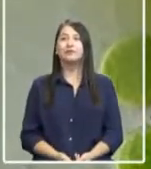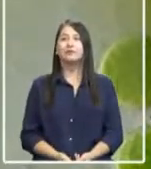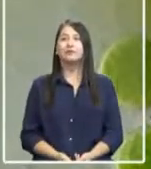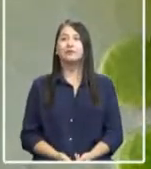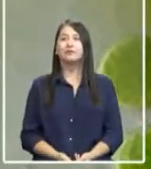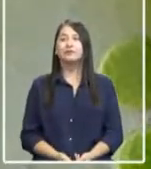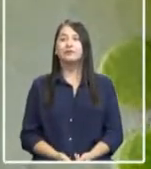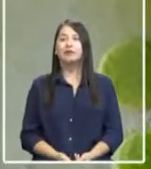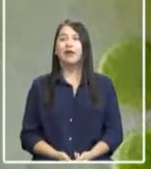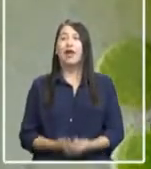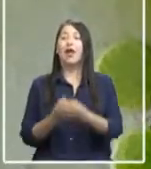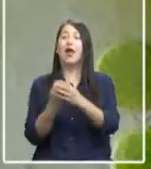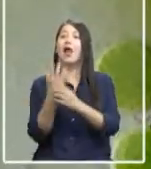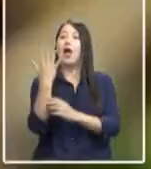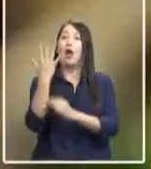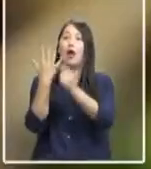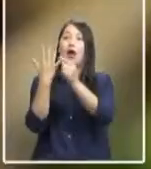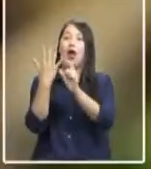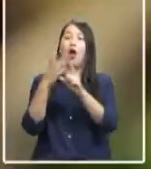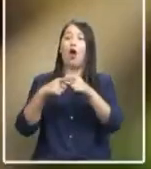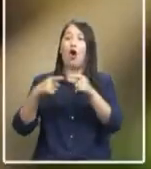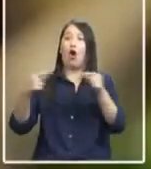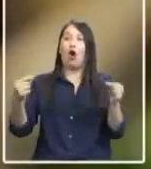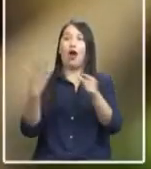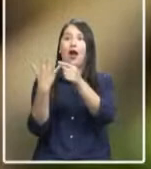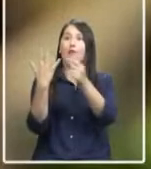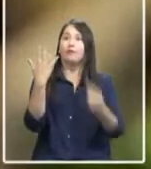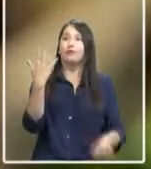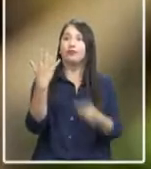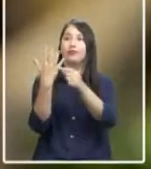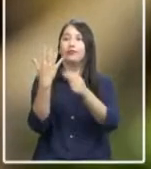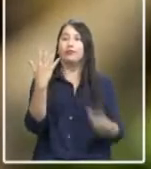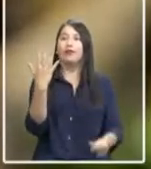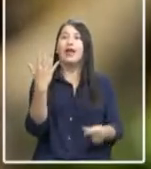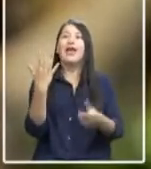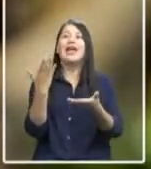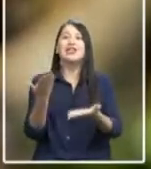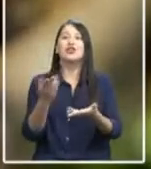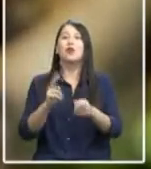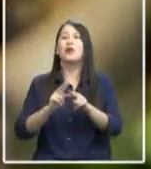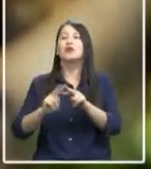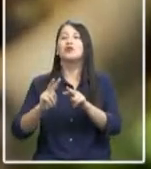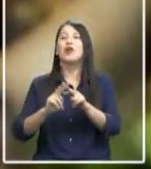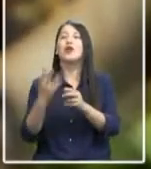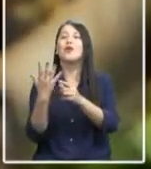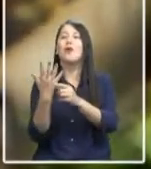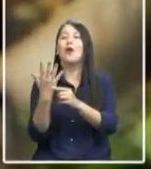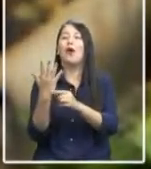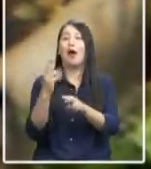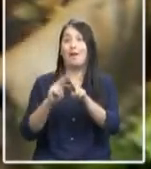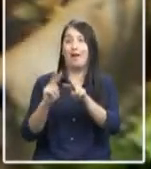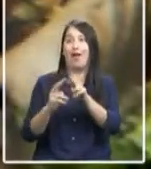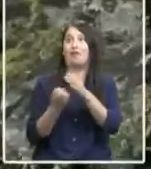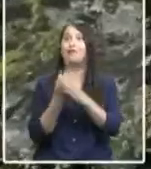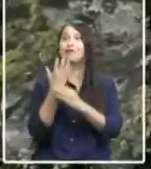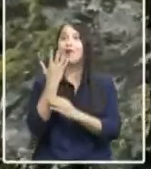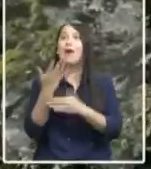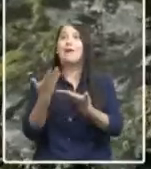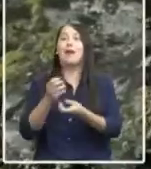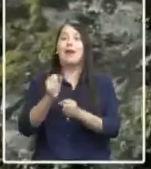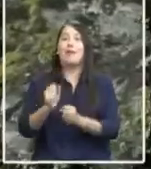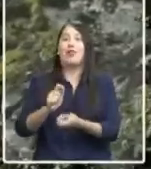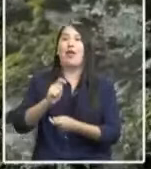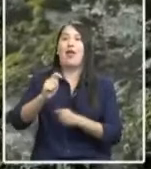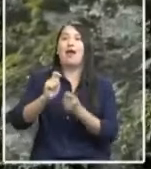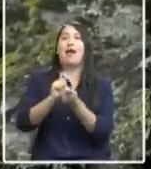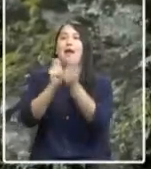The dropping of the leaves is just a mechanism that plants evolved to survive winter, to survive cold. How is